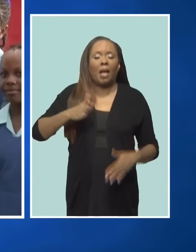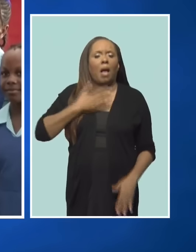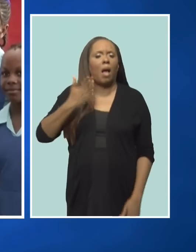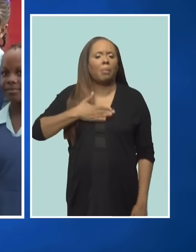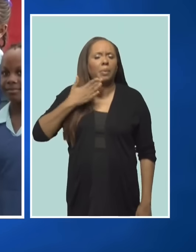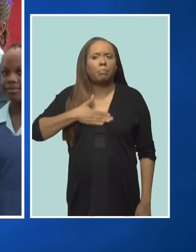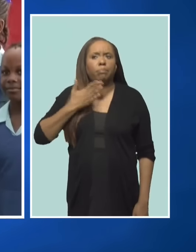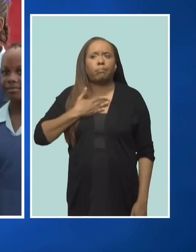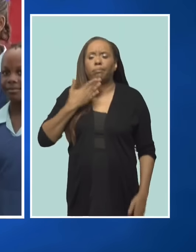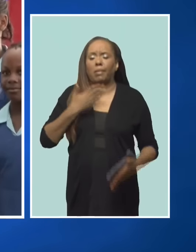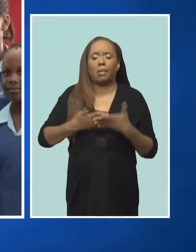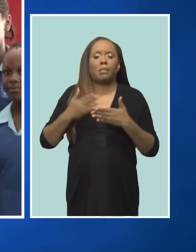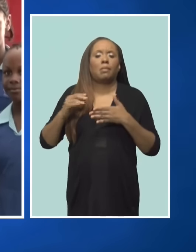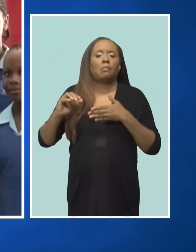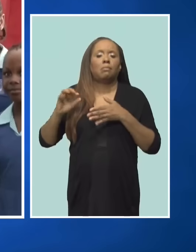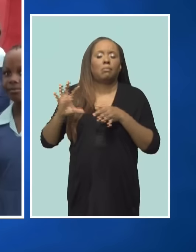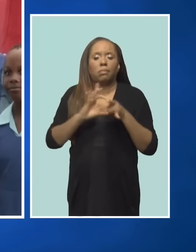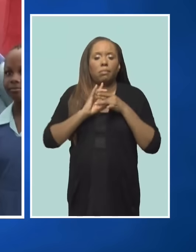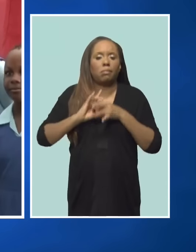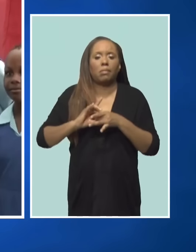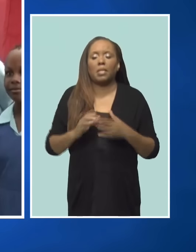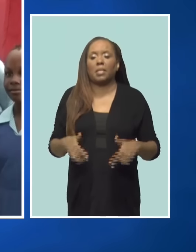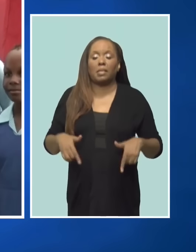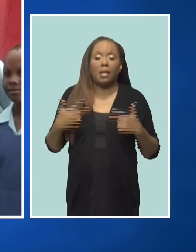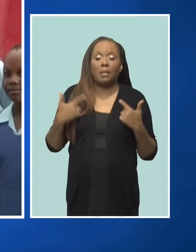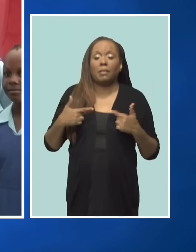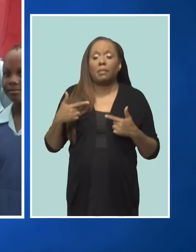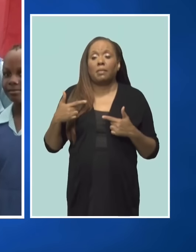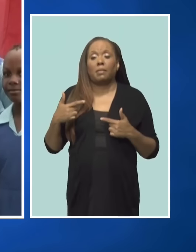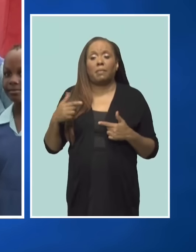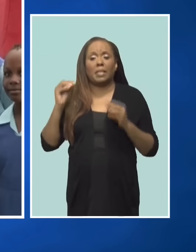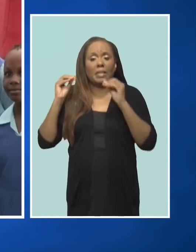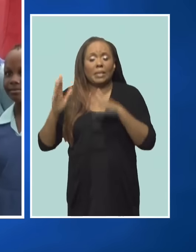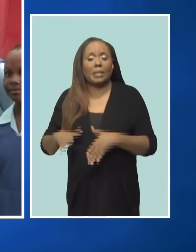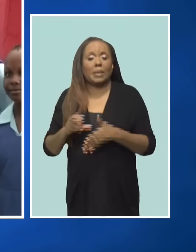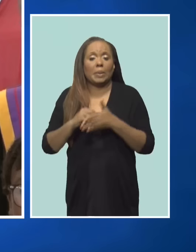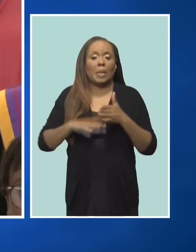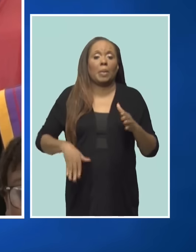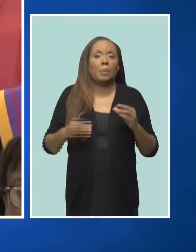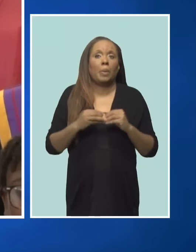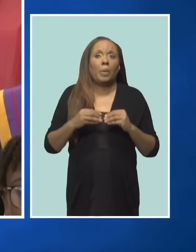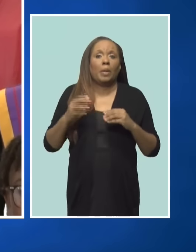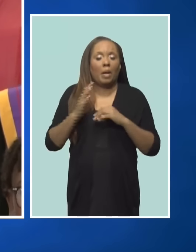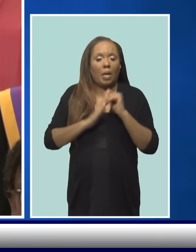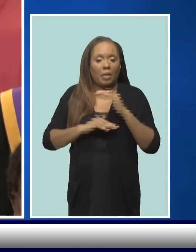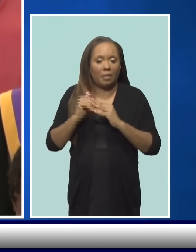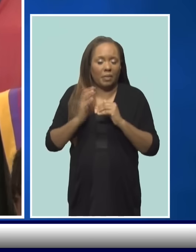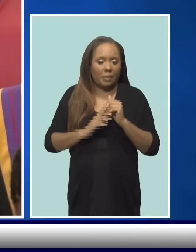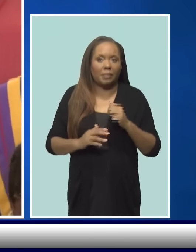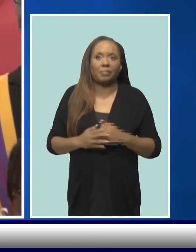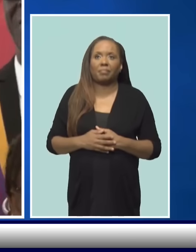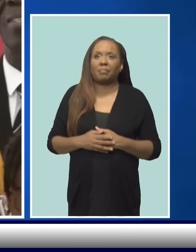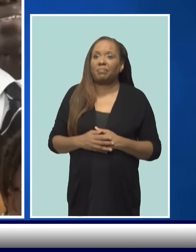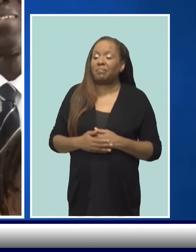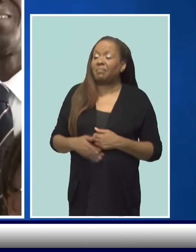relationship and the fans will make life for teachers and students more comfortable. I am very happy.